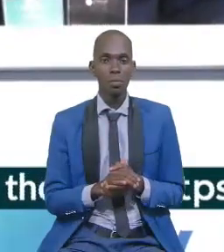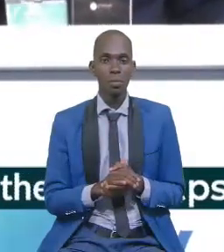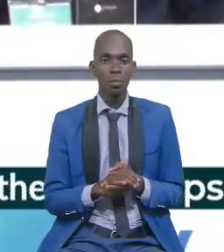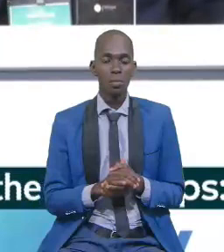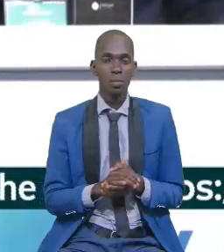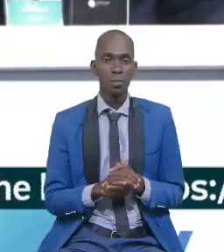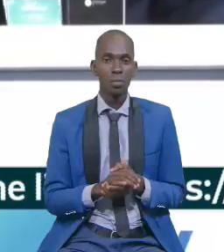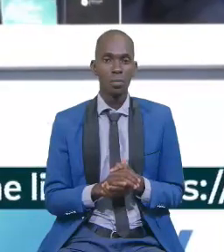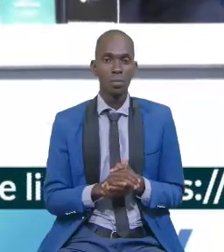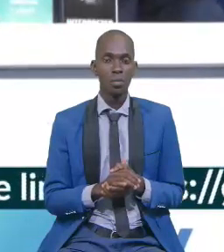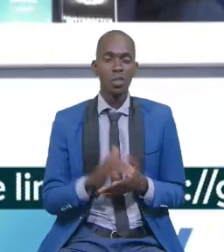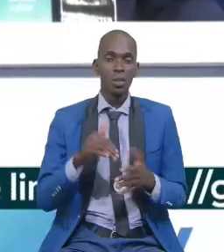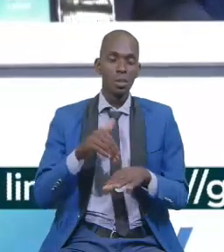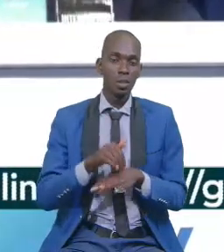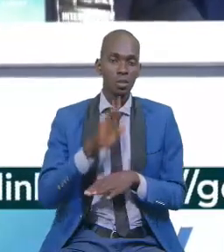Send your own SMS to